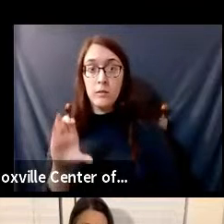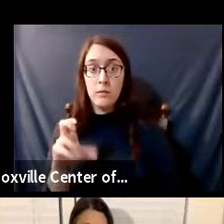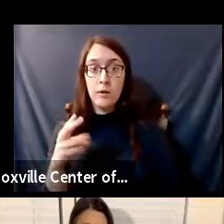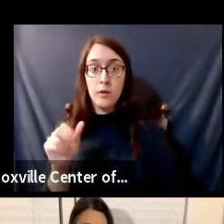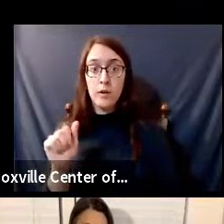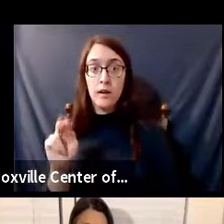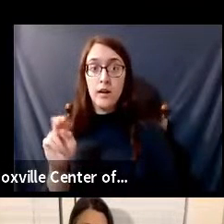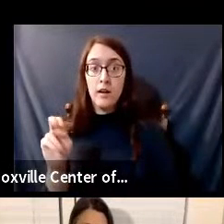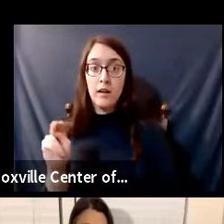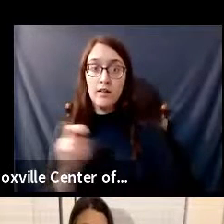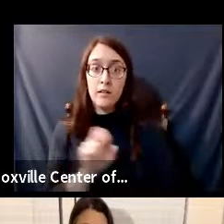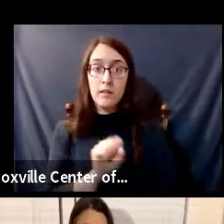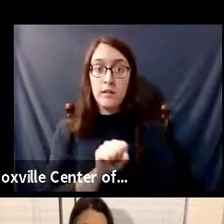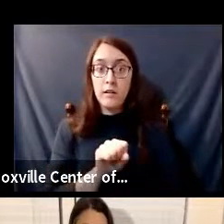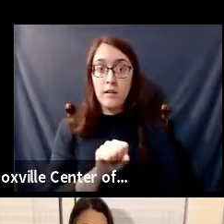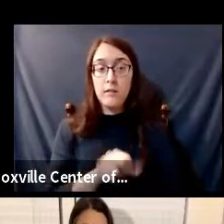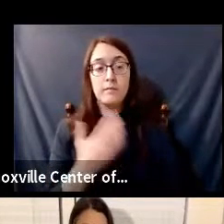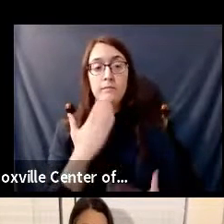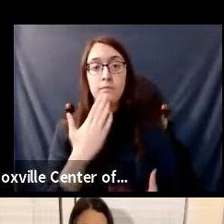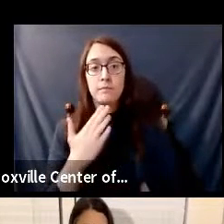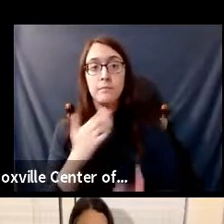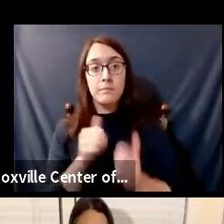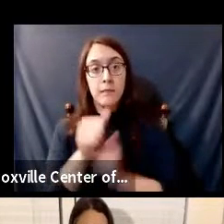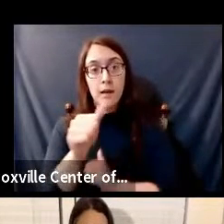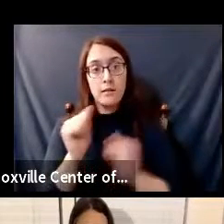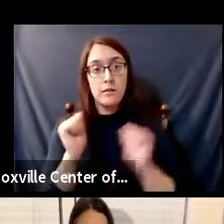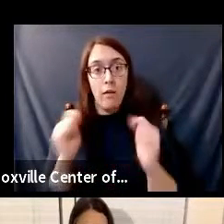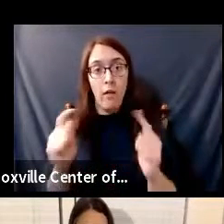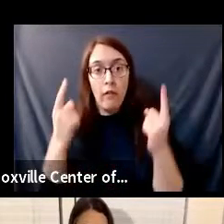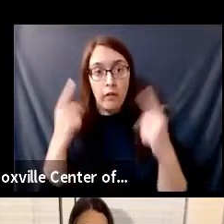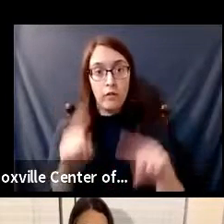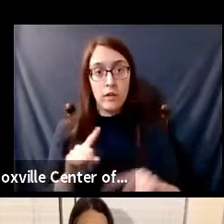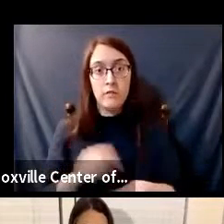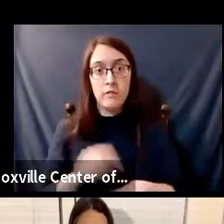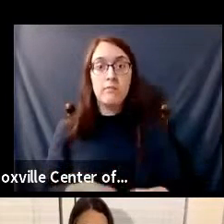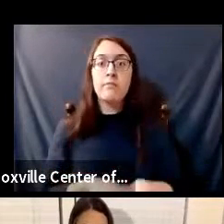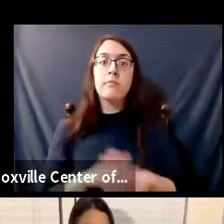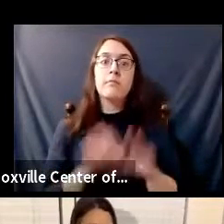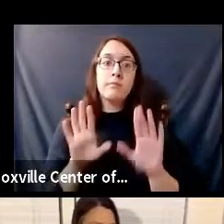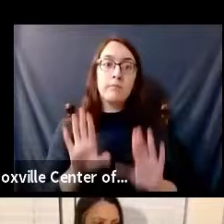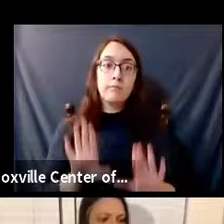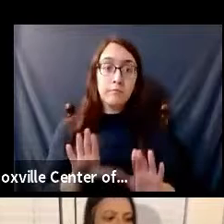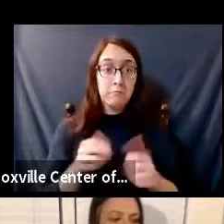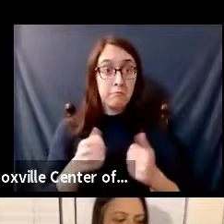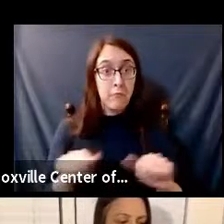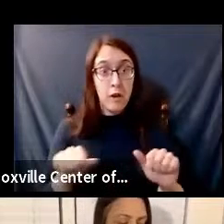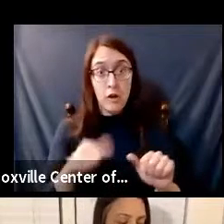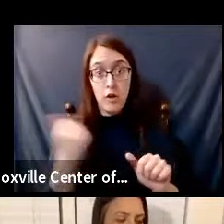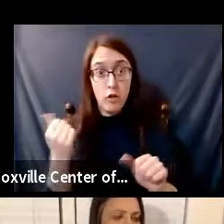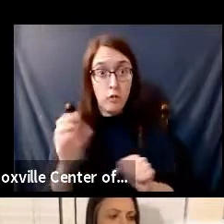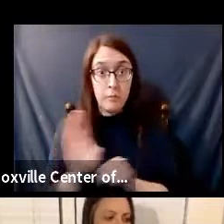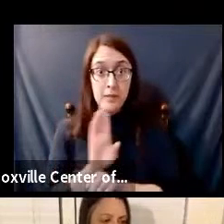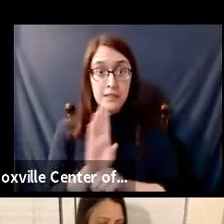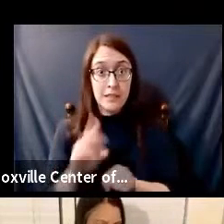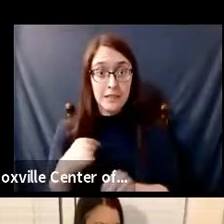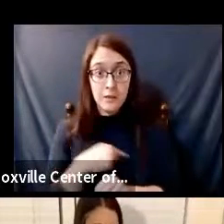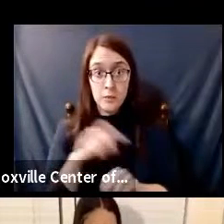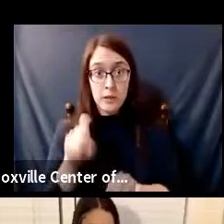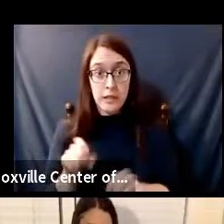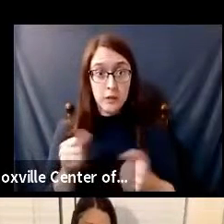Yes. Thank you. Passed unanimously. All right, great. So any other business that needs to be brought up?